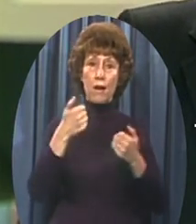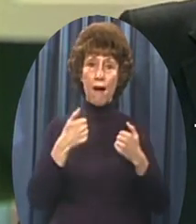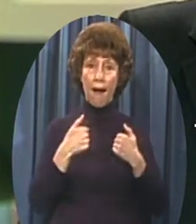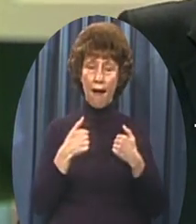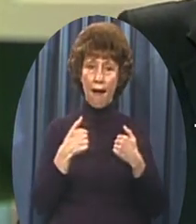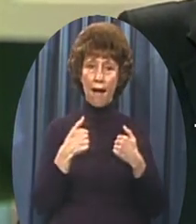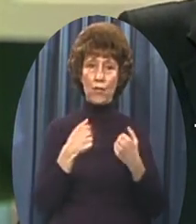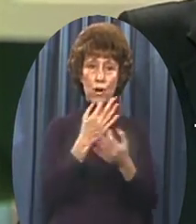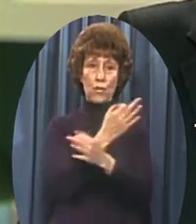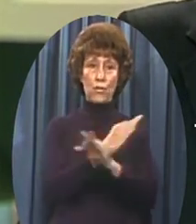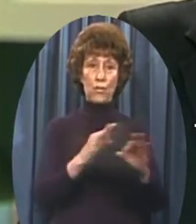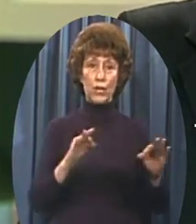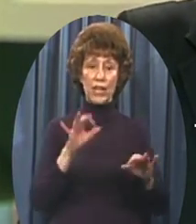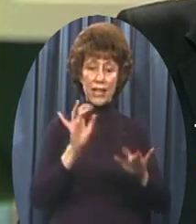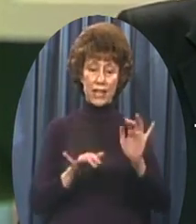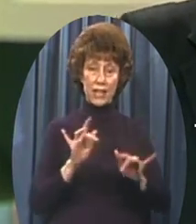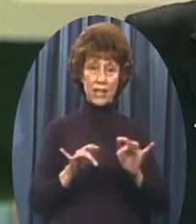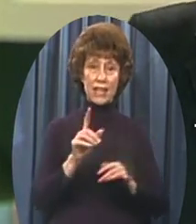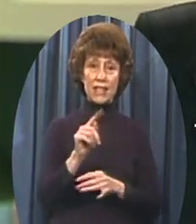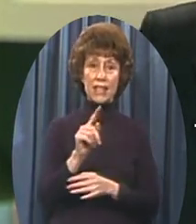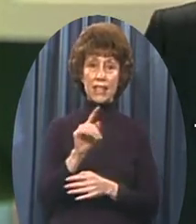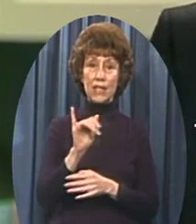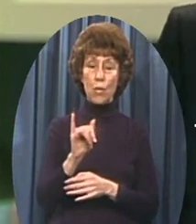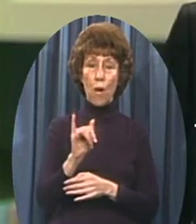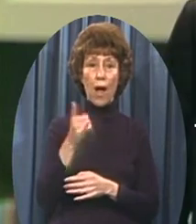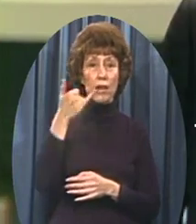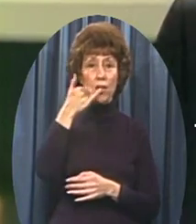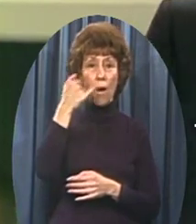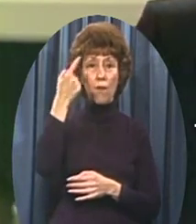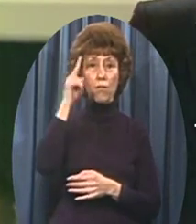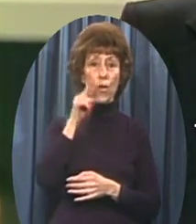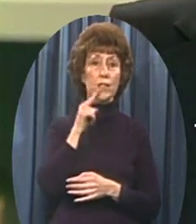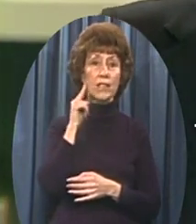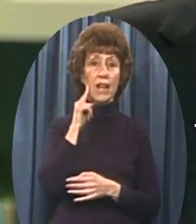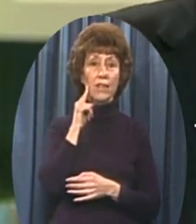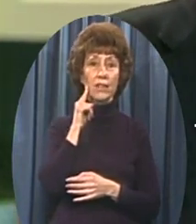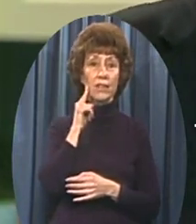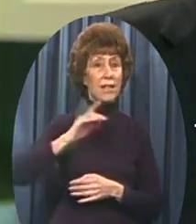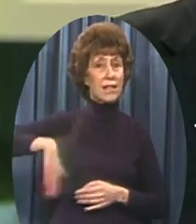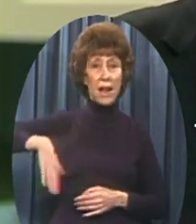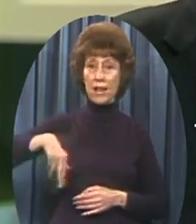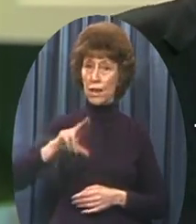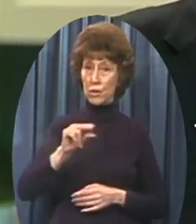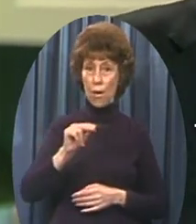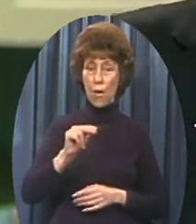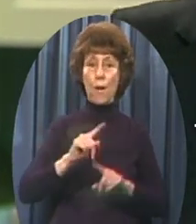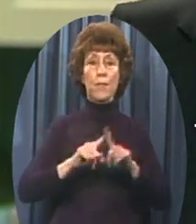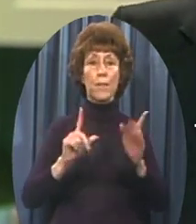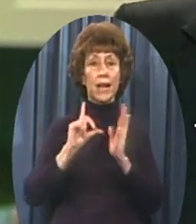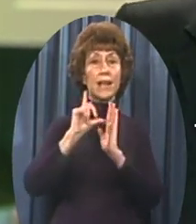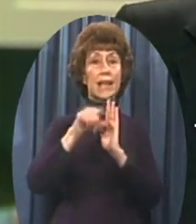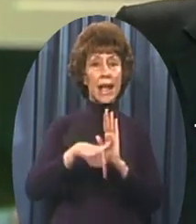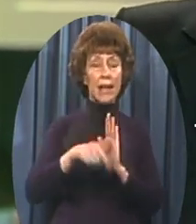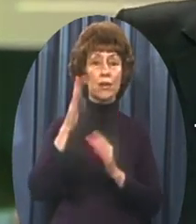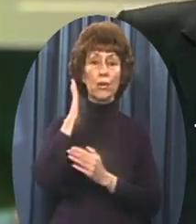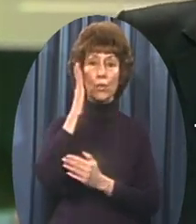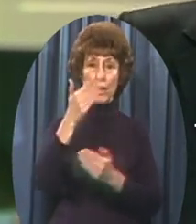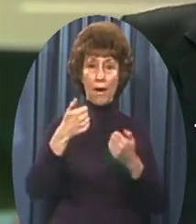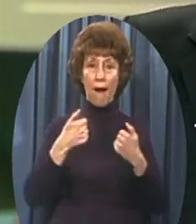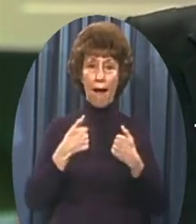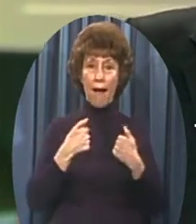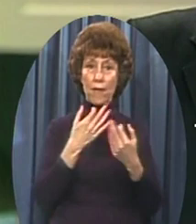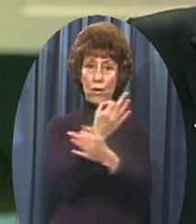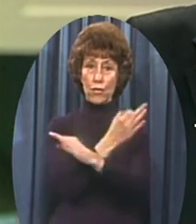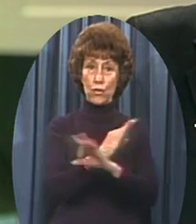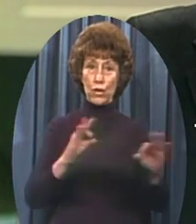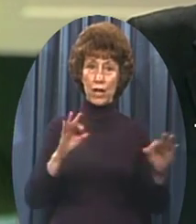upon request. So dial us and ask for two of the Jesus First lapel pins, and then to testify to the